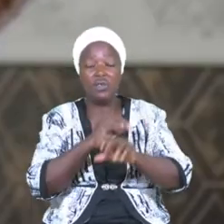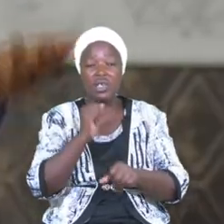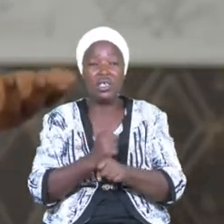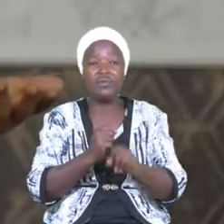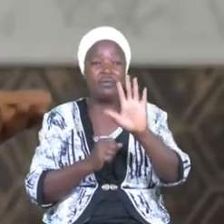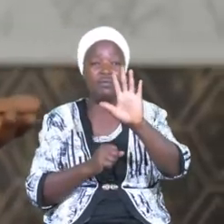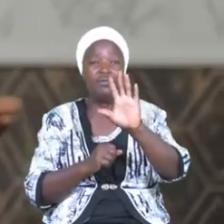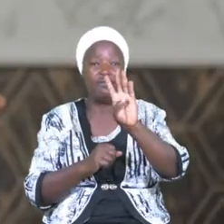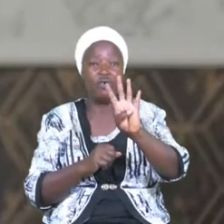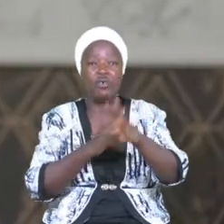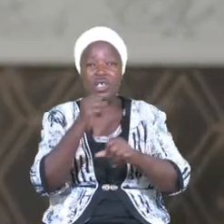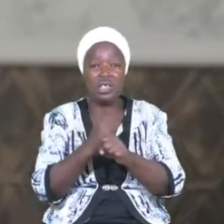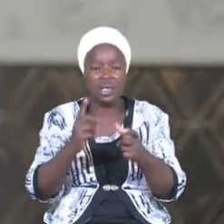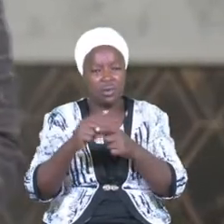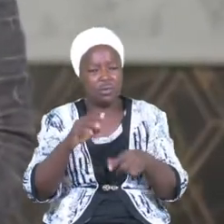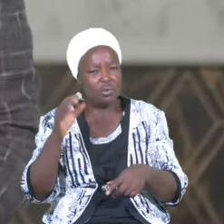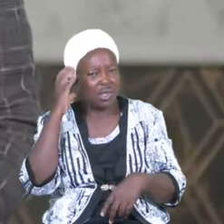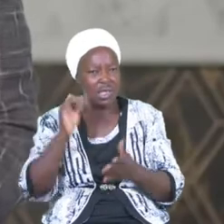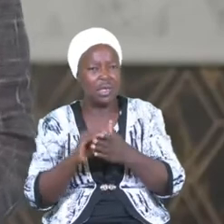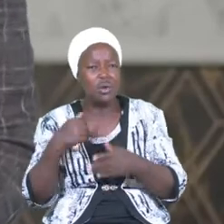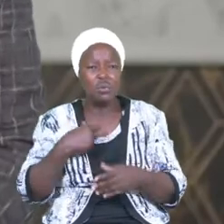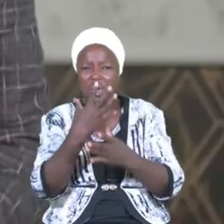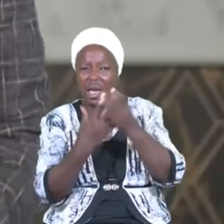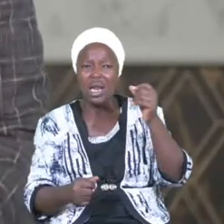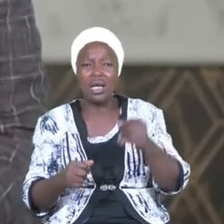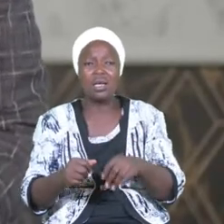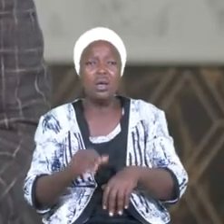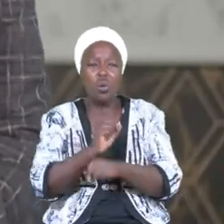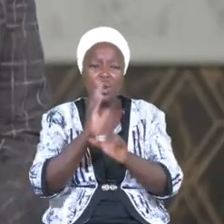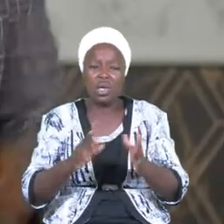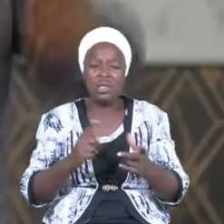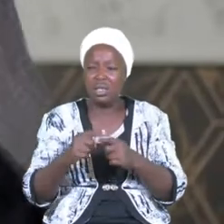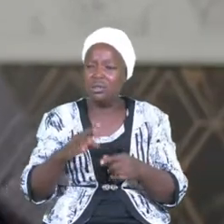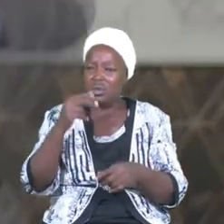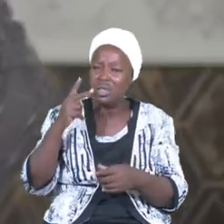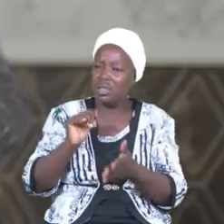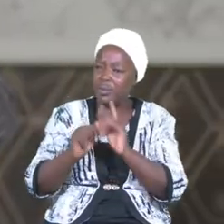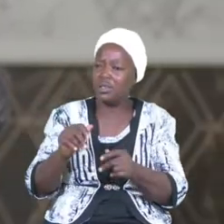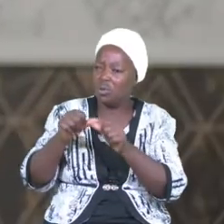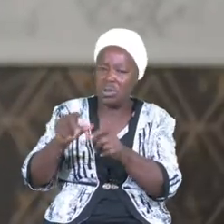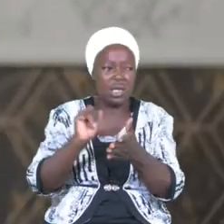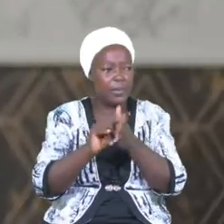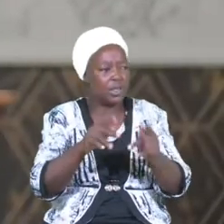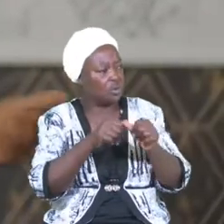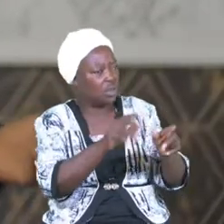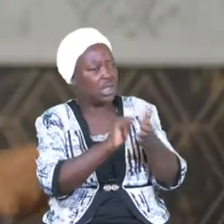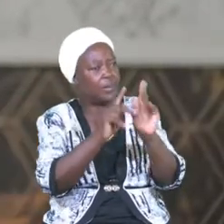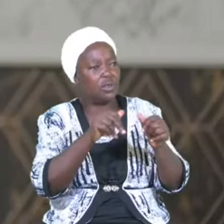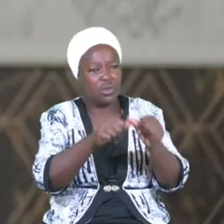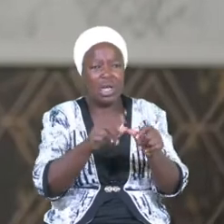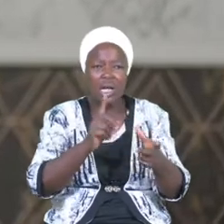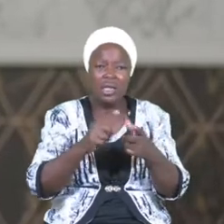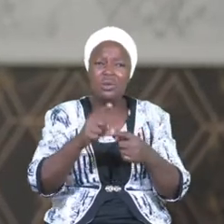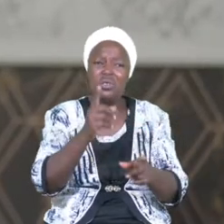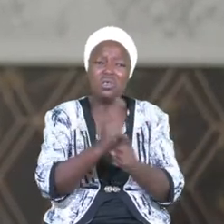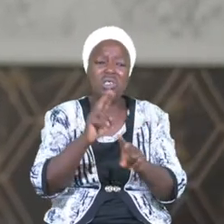hear there are workers and he is occupied, she is occupied, he is occupied, they are occupied, and you are just sitting down